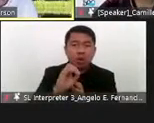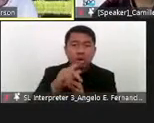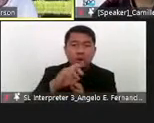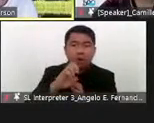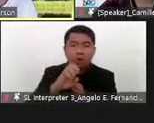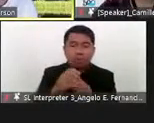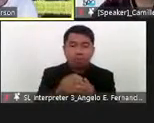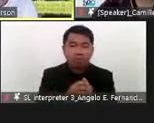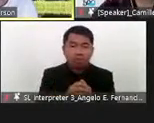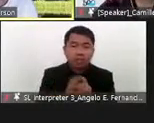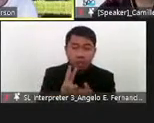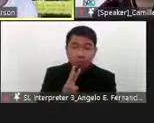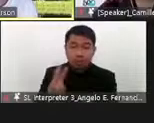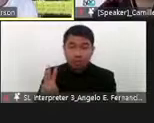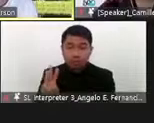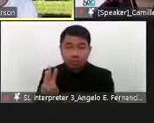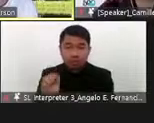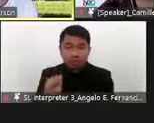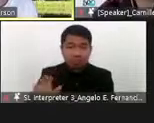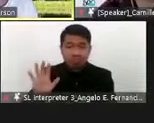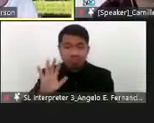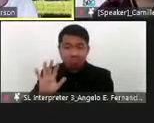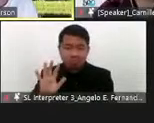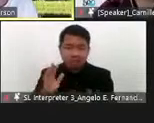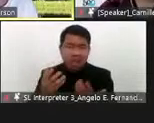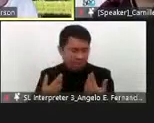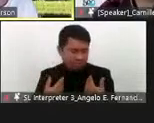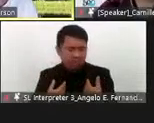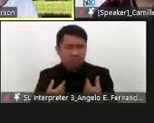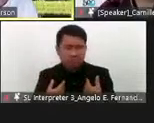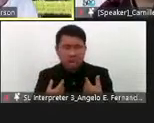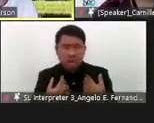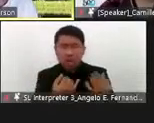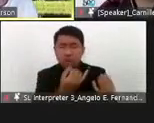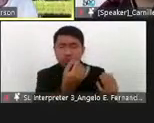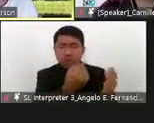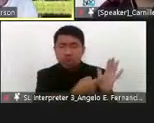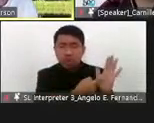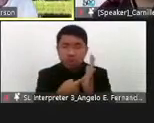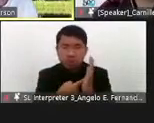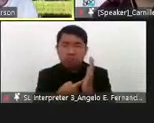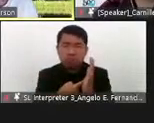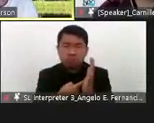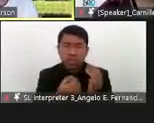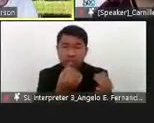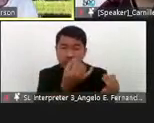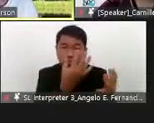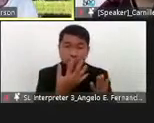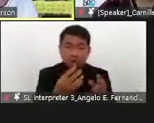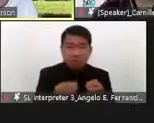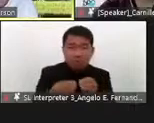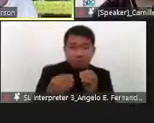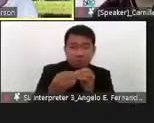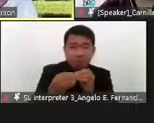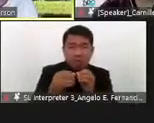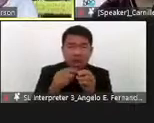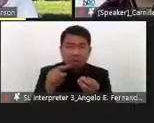Western Pacific, it generates much of the climate change around the world. And one would think this would be a target for